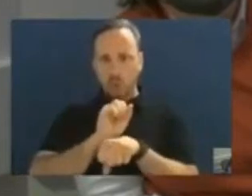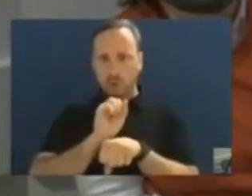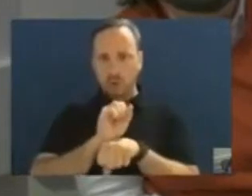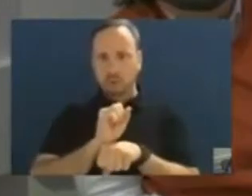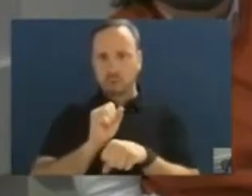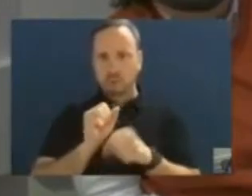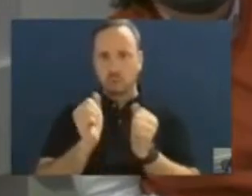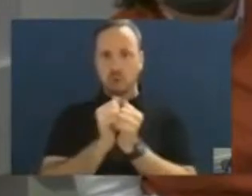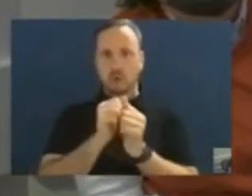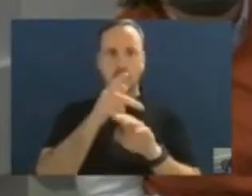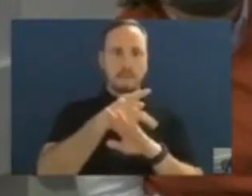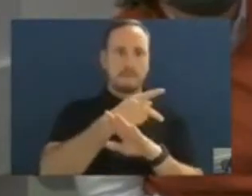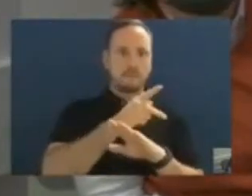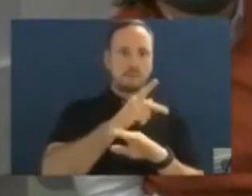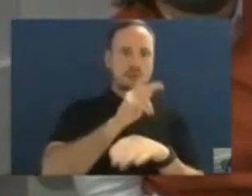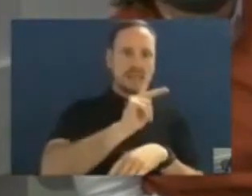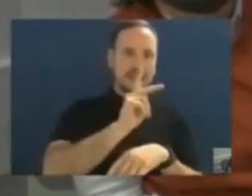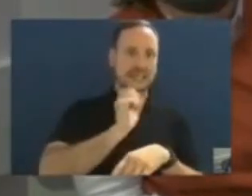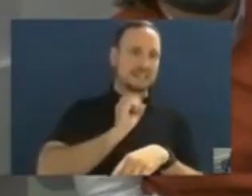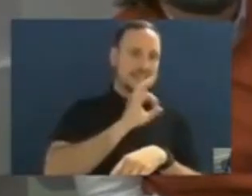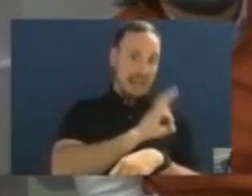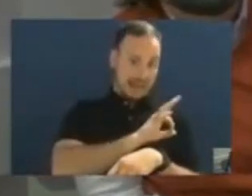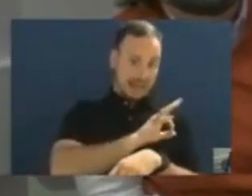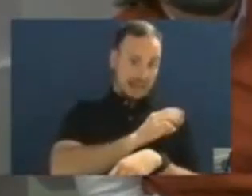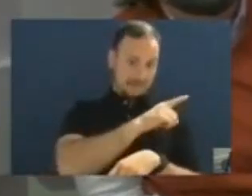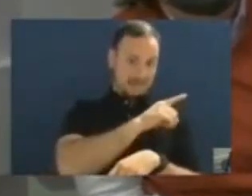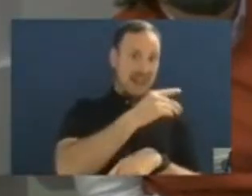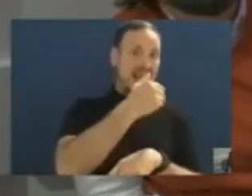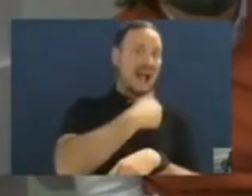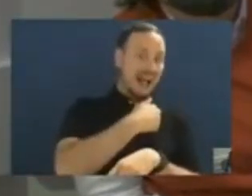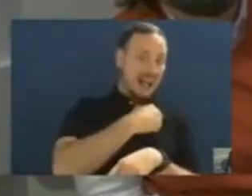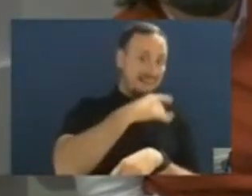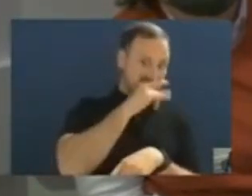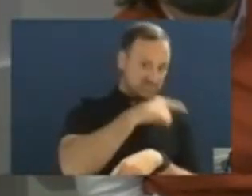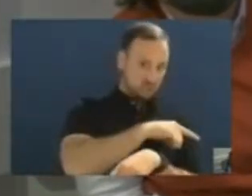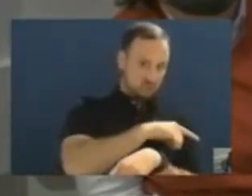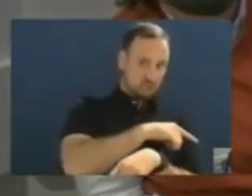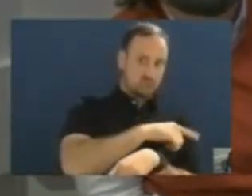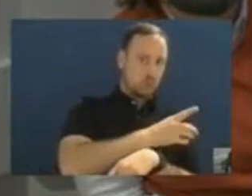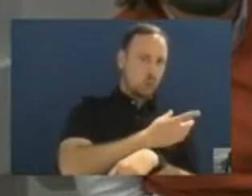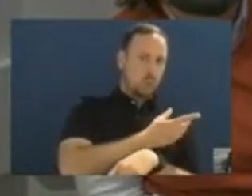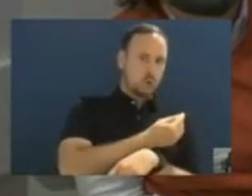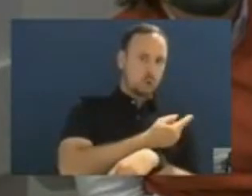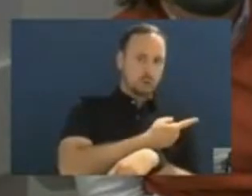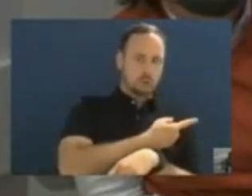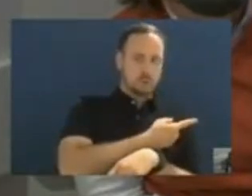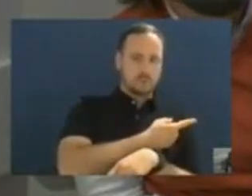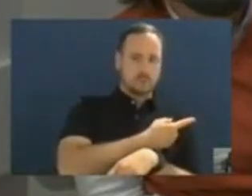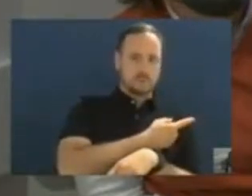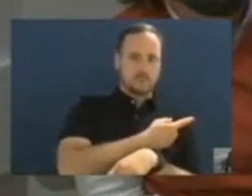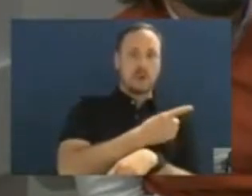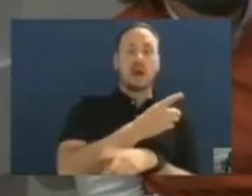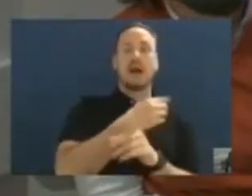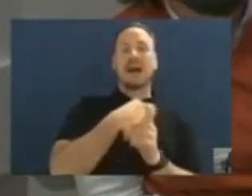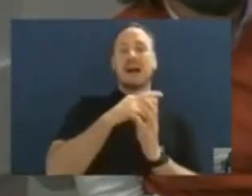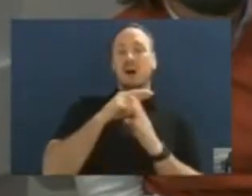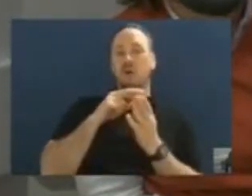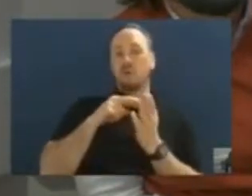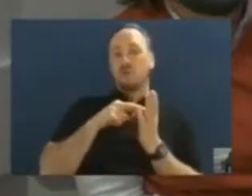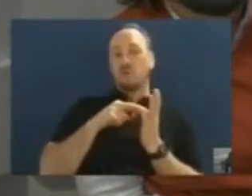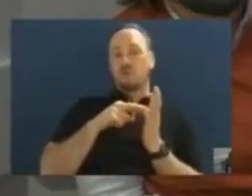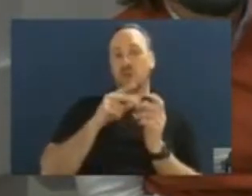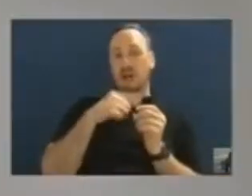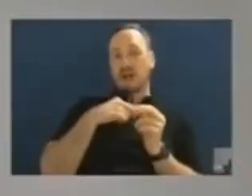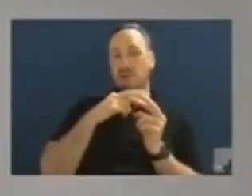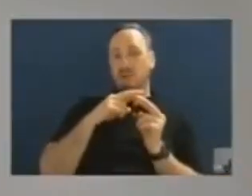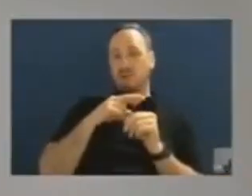staff who had pre-K children? So I would love to defer to my colleagues, Brian Kingsley and others, to discuss the actual child care